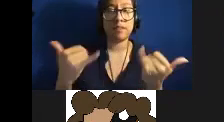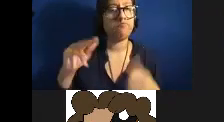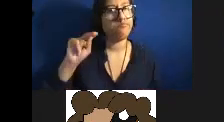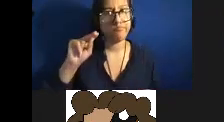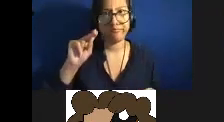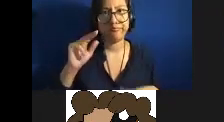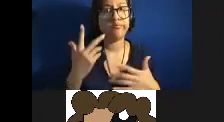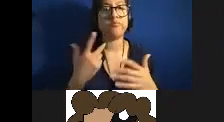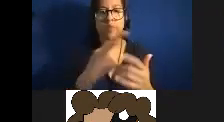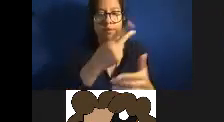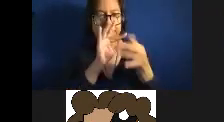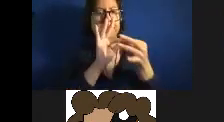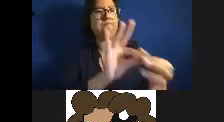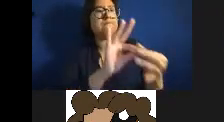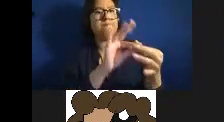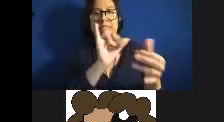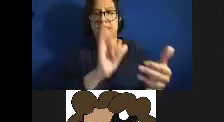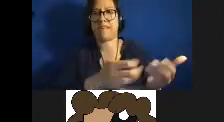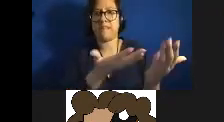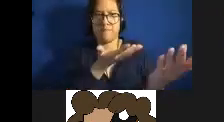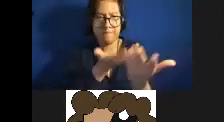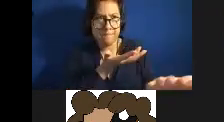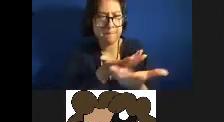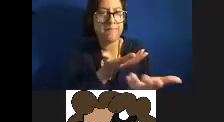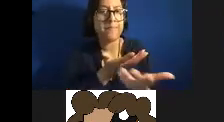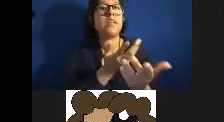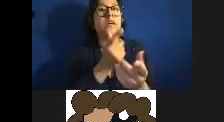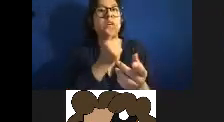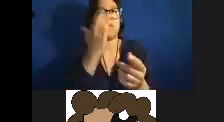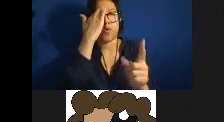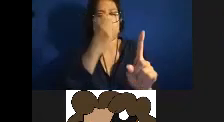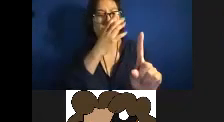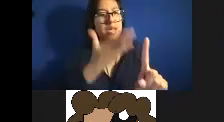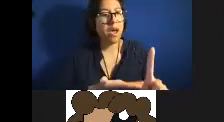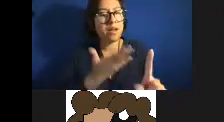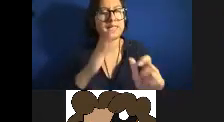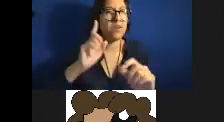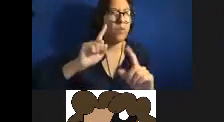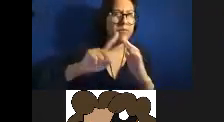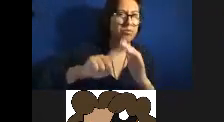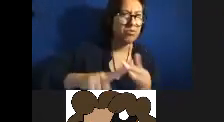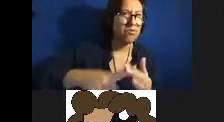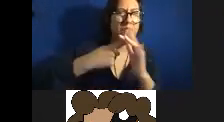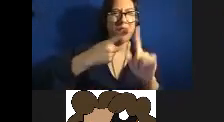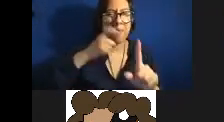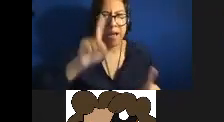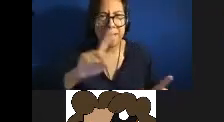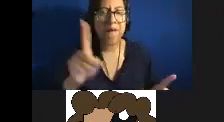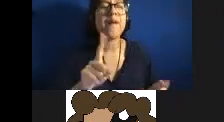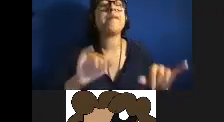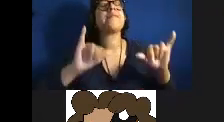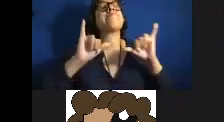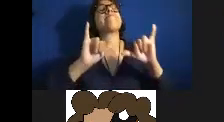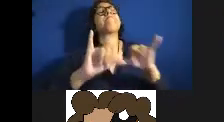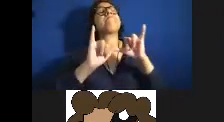able to build that relationship, right? And after getting to know him and getting to know the root of the issue, then we were able to start